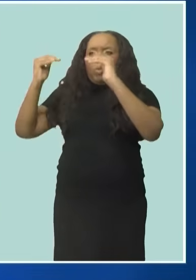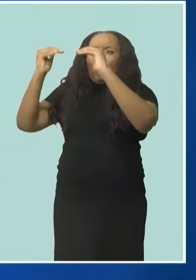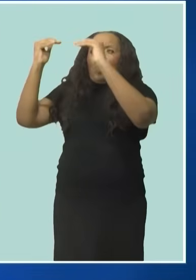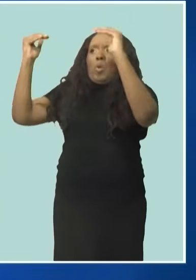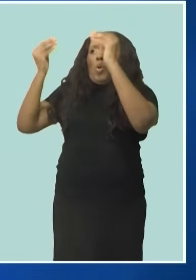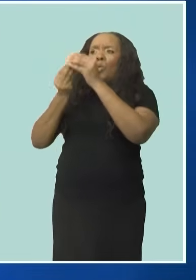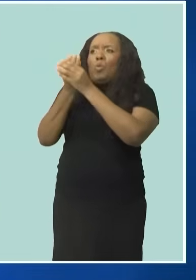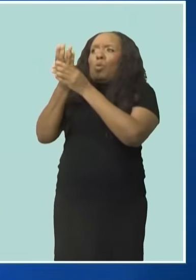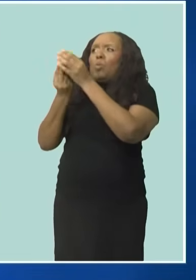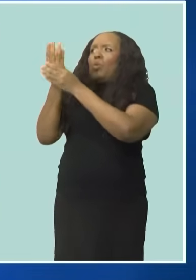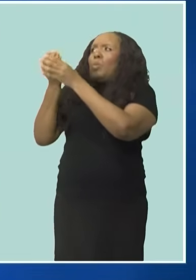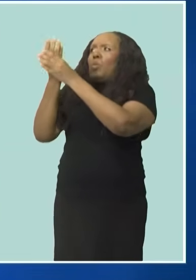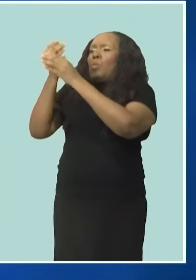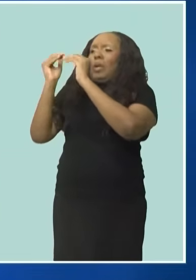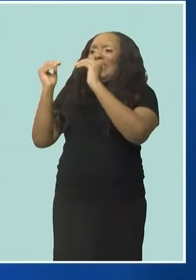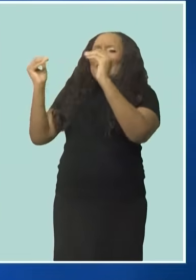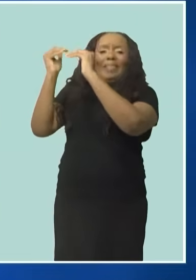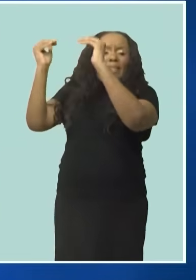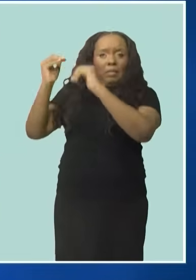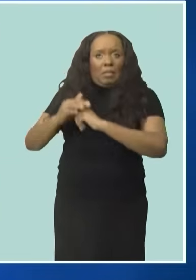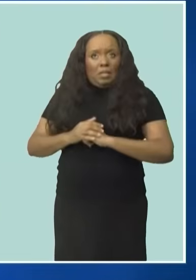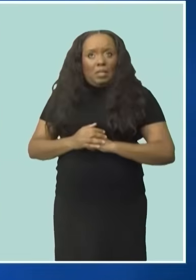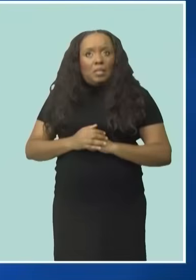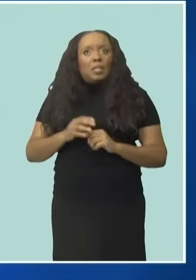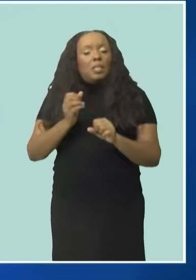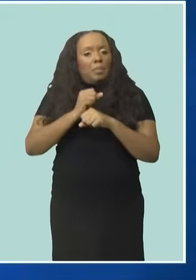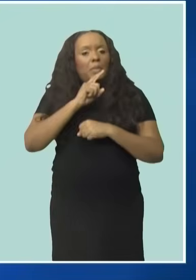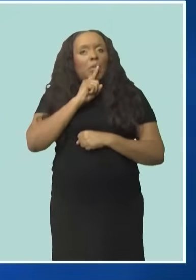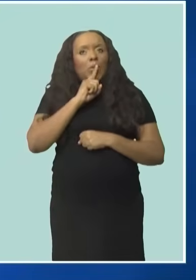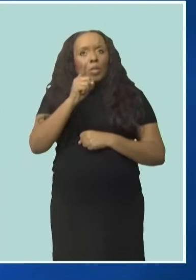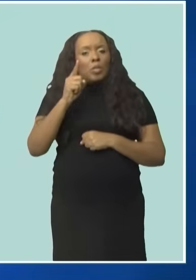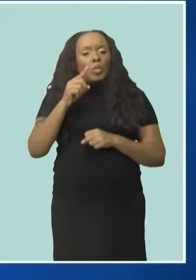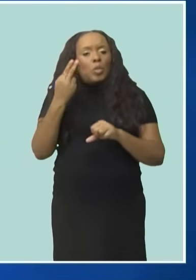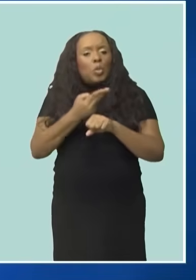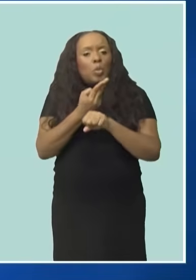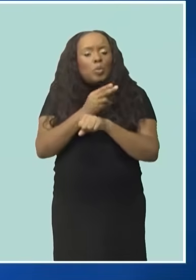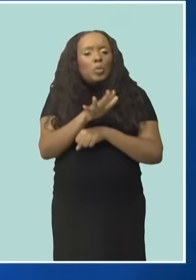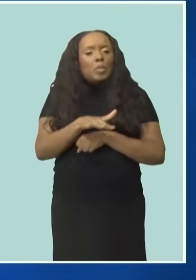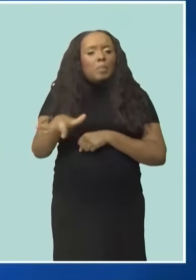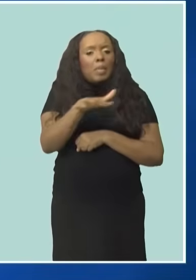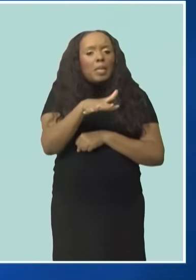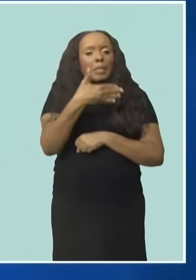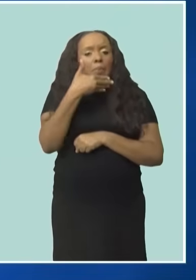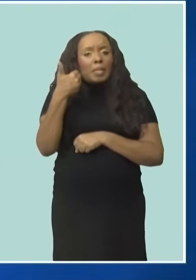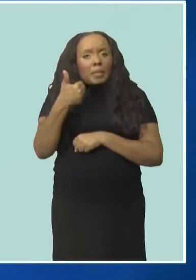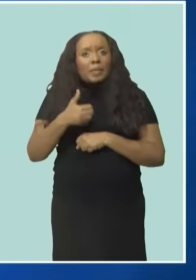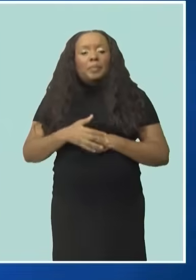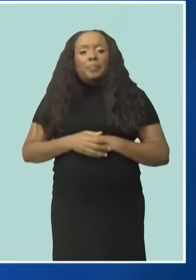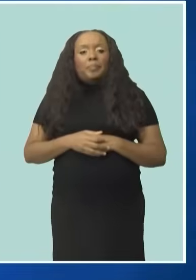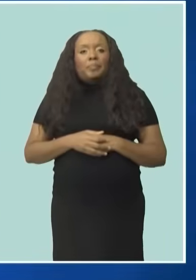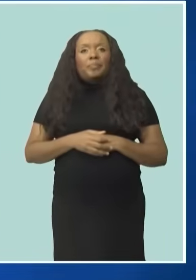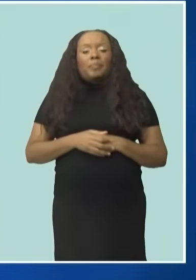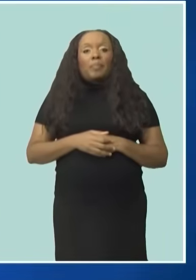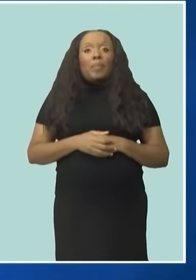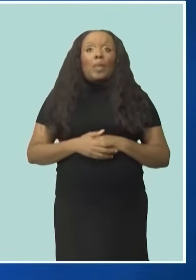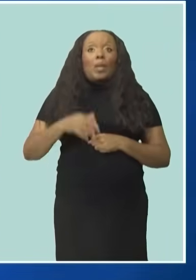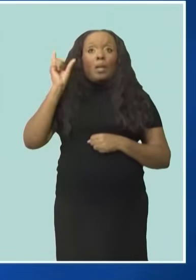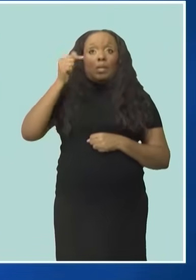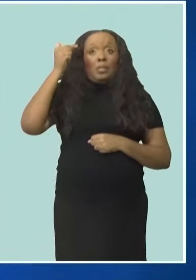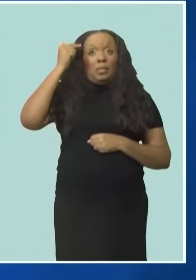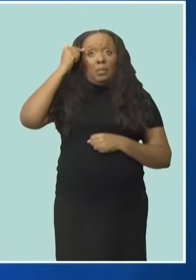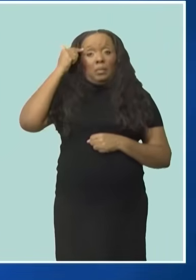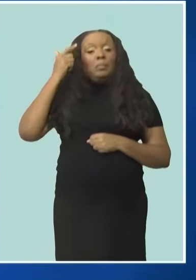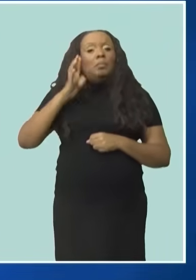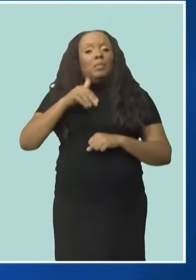decision-making resources to optimize productivity. Mr. Callender says government has implemented a strategic initiative